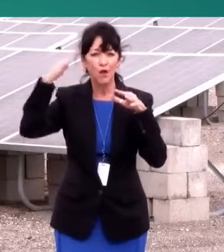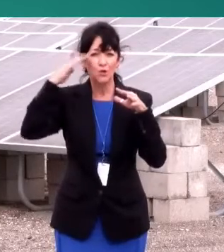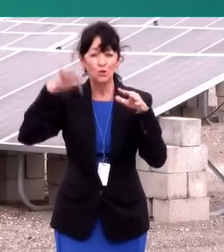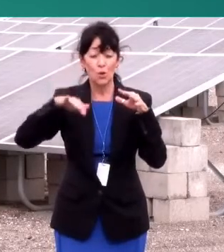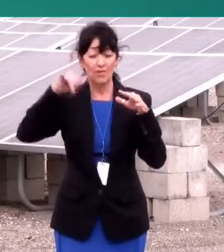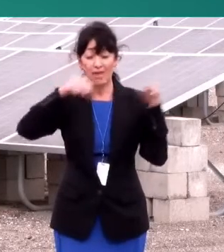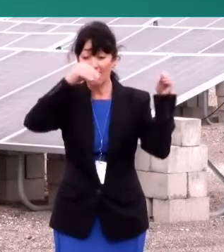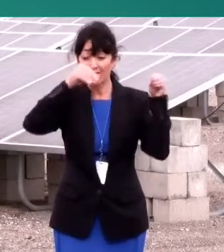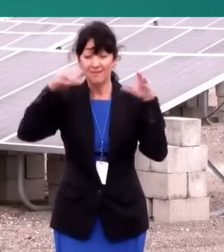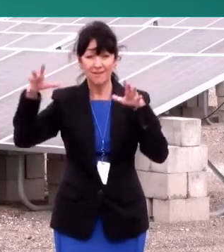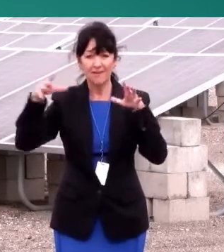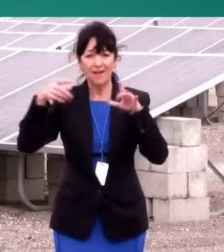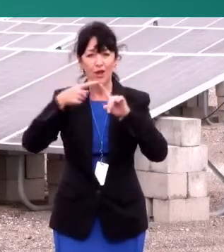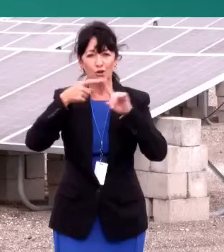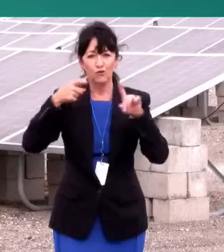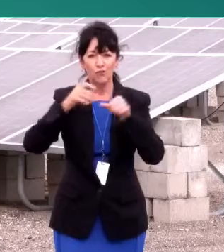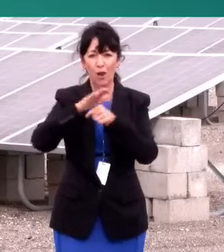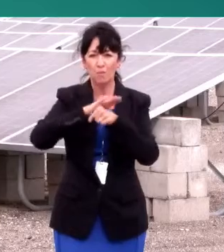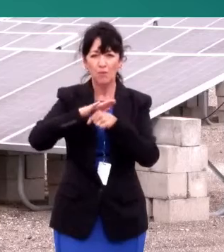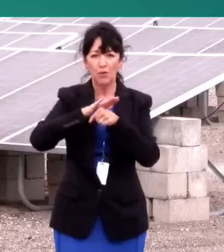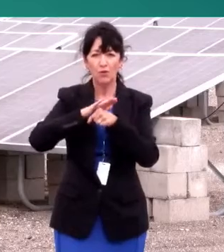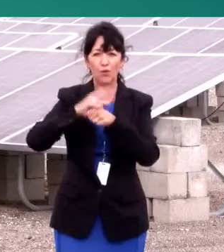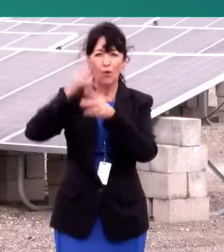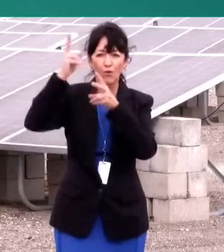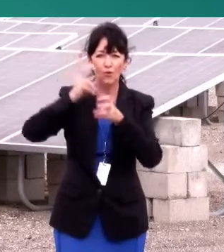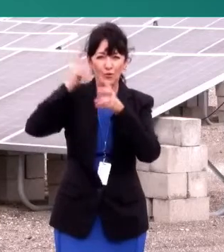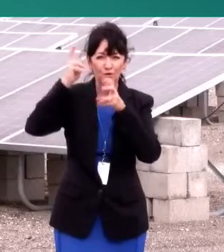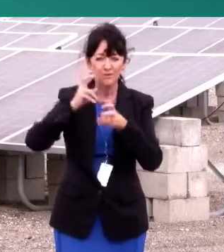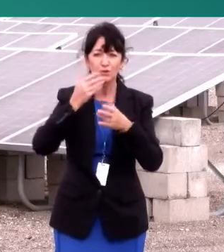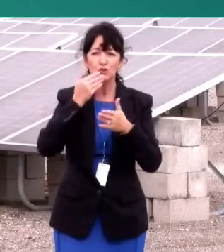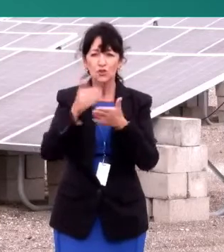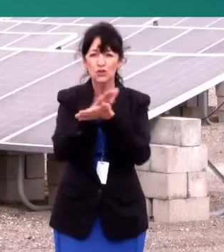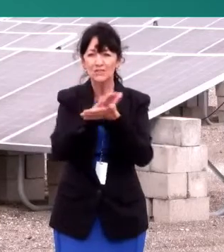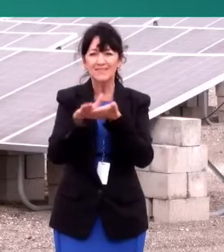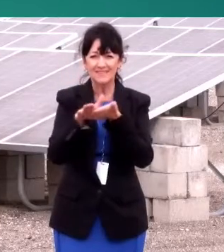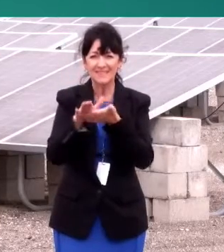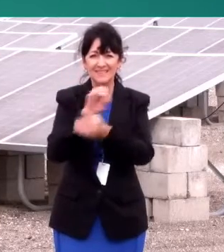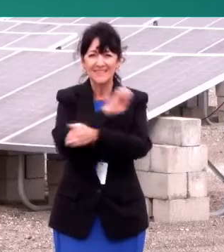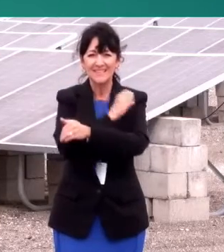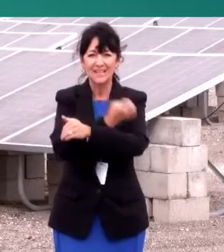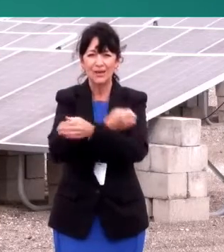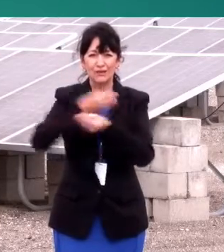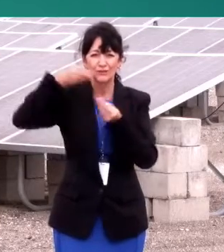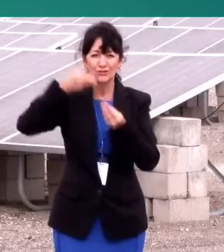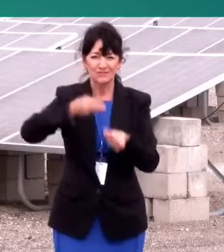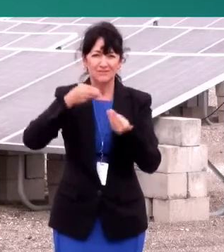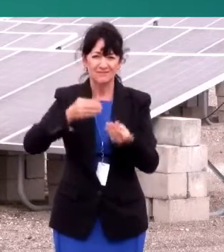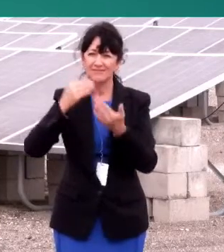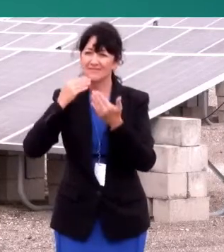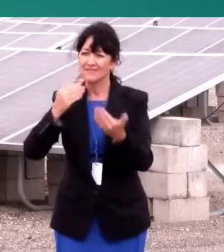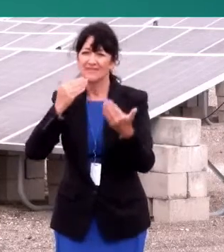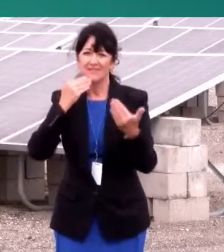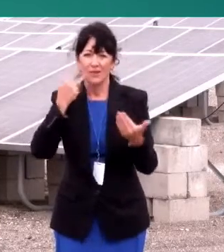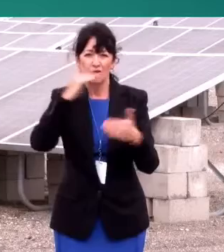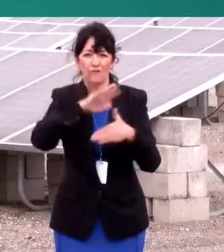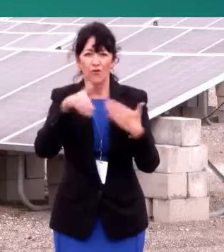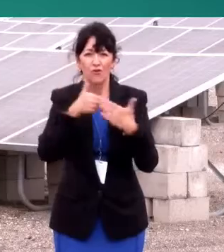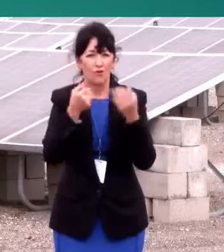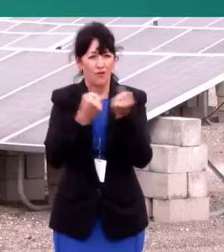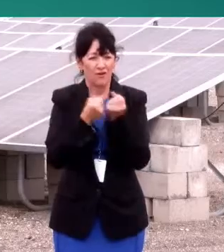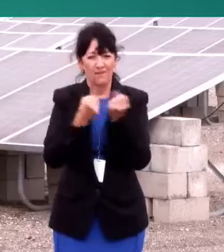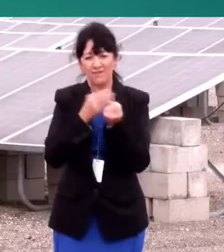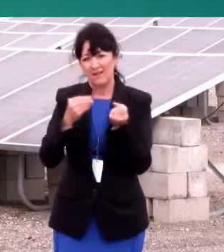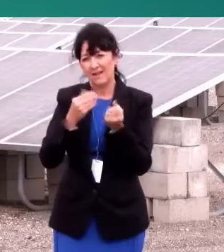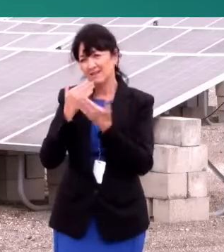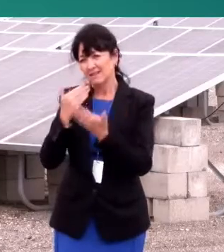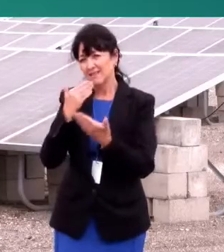coming from locally sourced, locally produced green energy. Thank you all very much to the advocates who helped make this happen. Thank you, Senator Hansen,